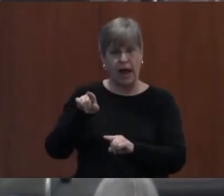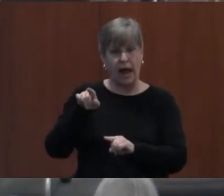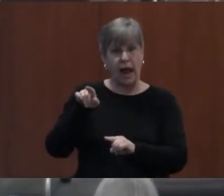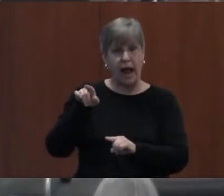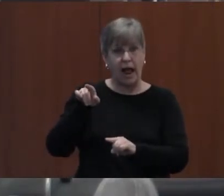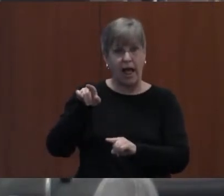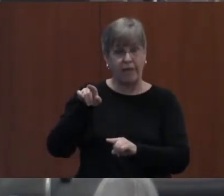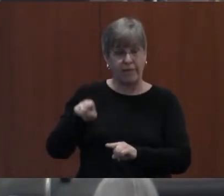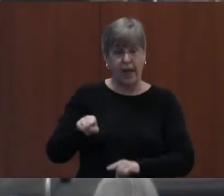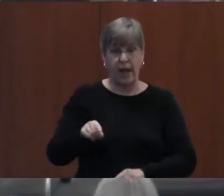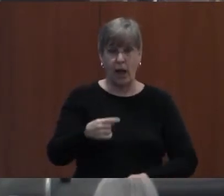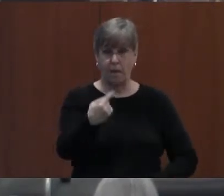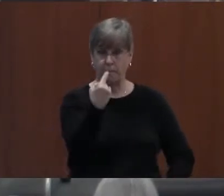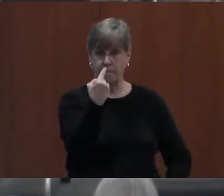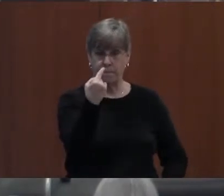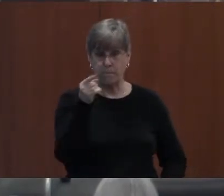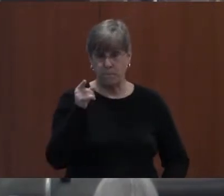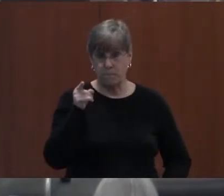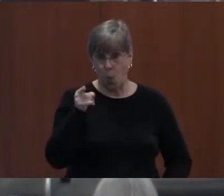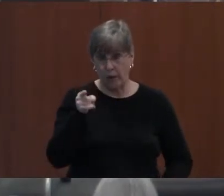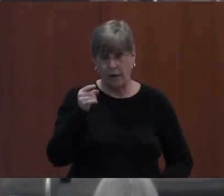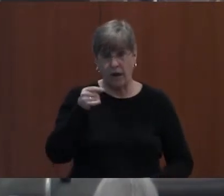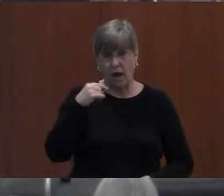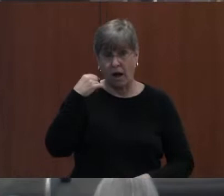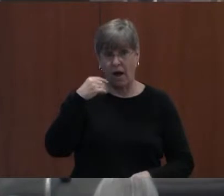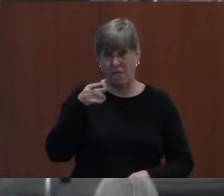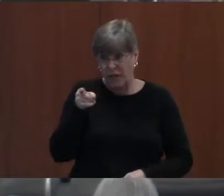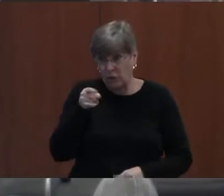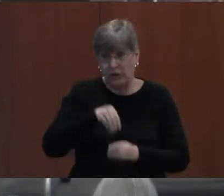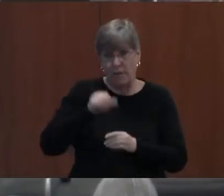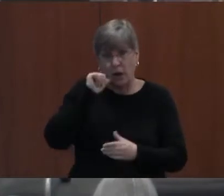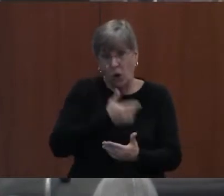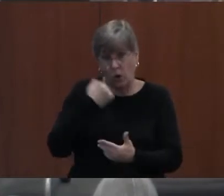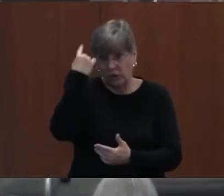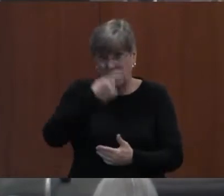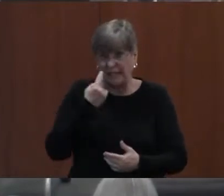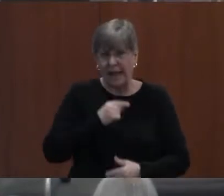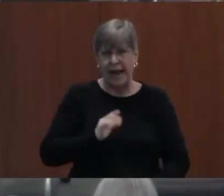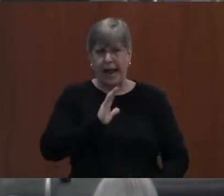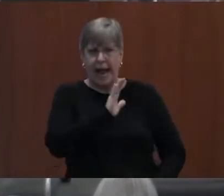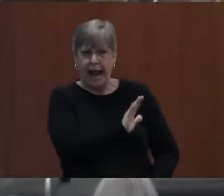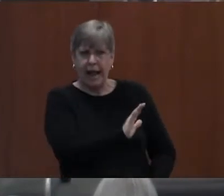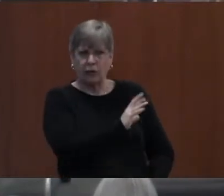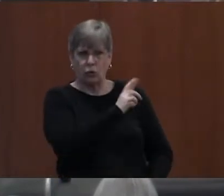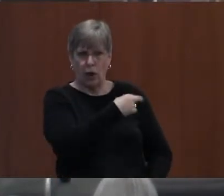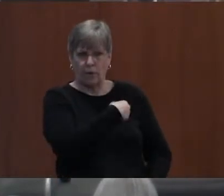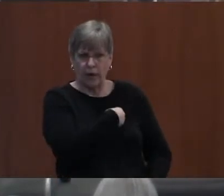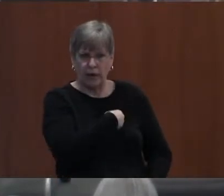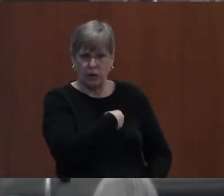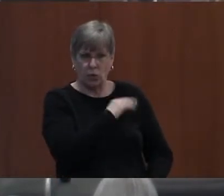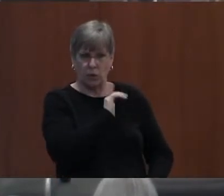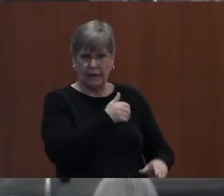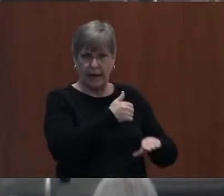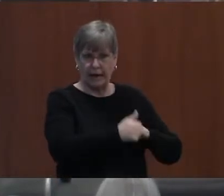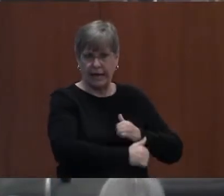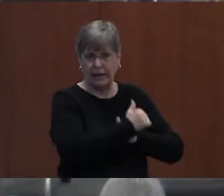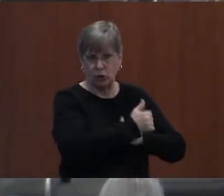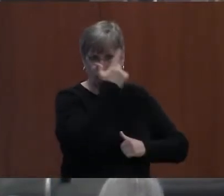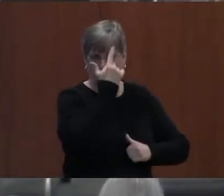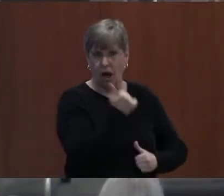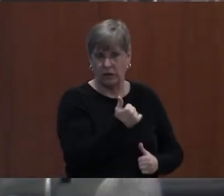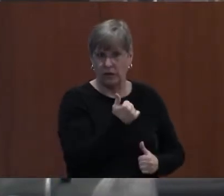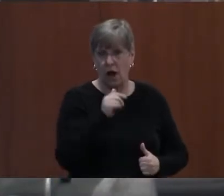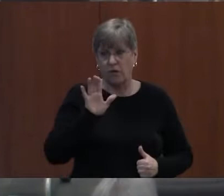pointed their finger in my daughter's face and said that his reputation was being put in jeopardy because